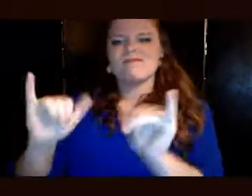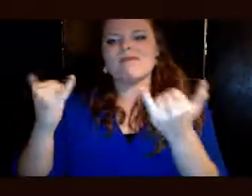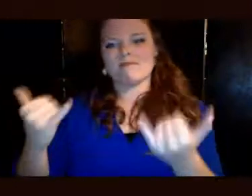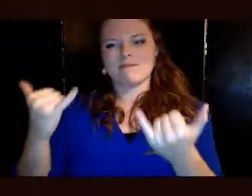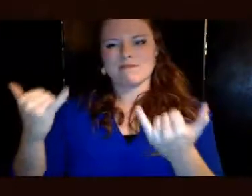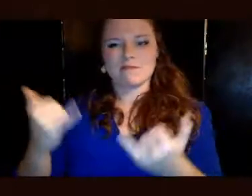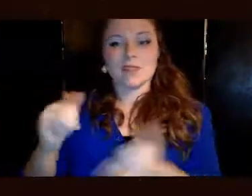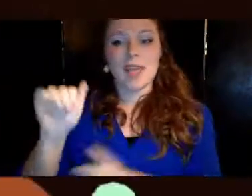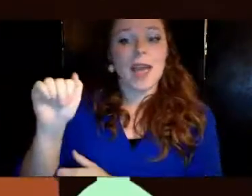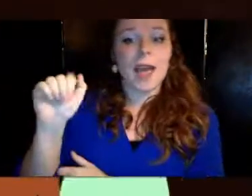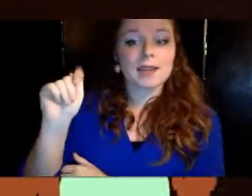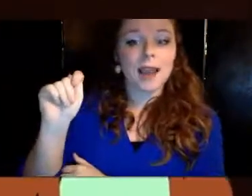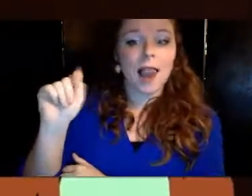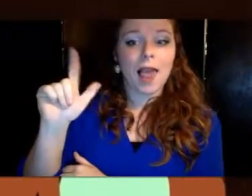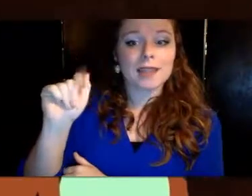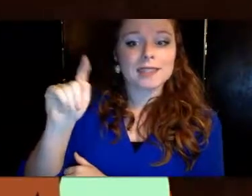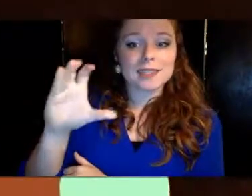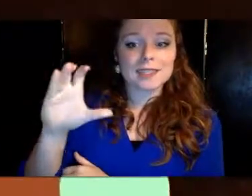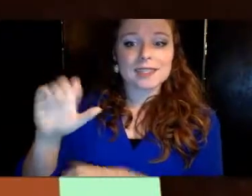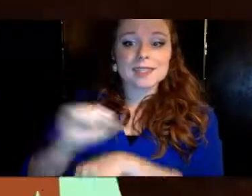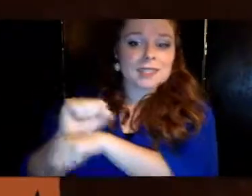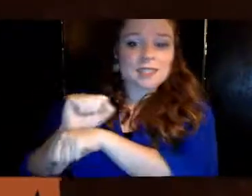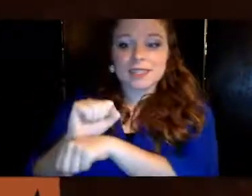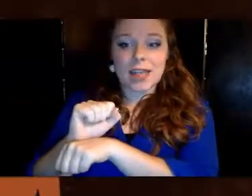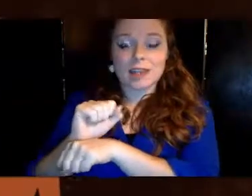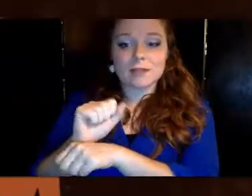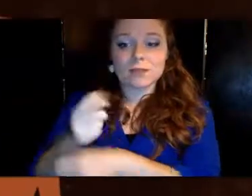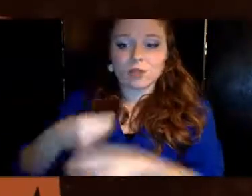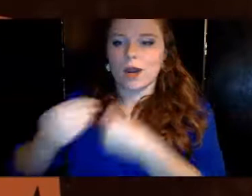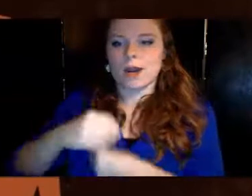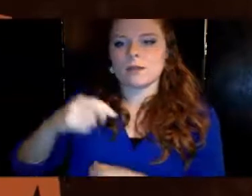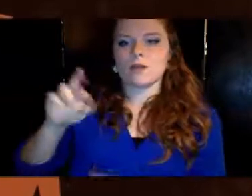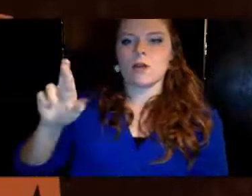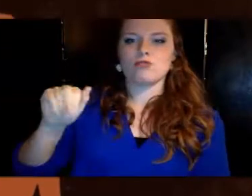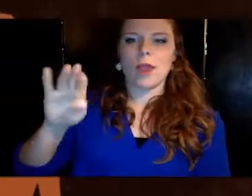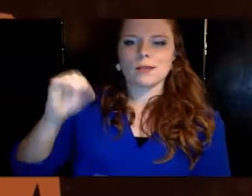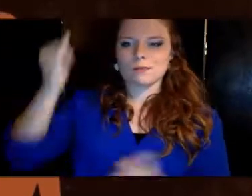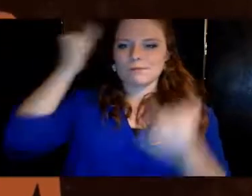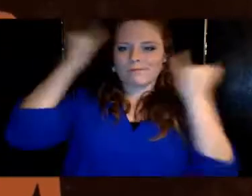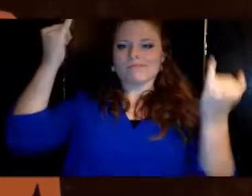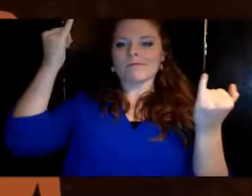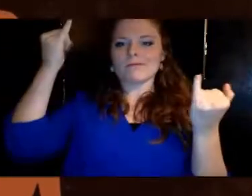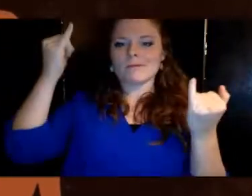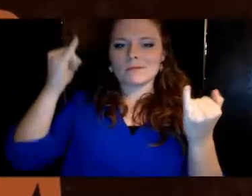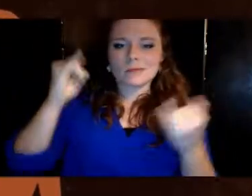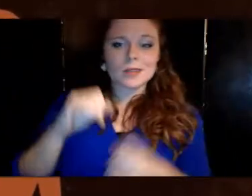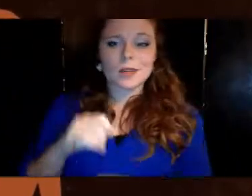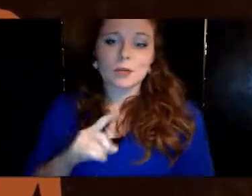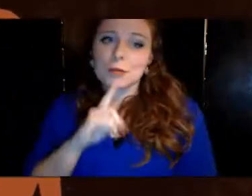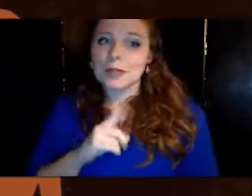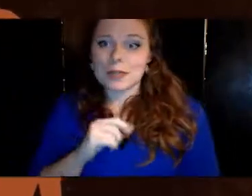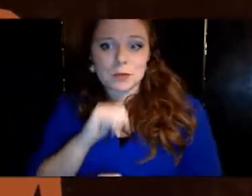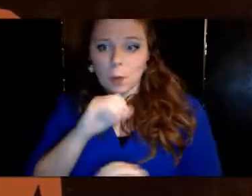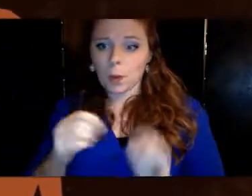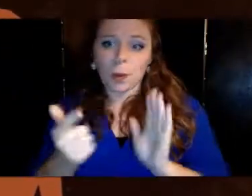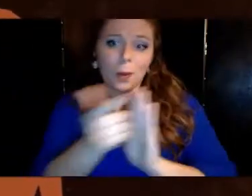Atlantic slave trade also contributed to the development of racist ideology. Most African slavery had no deeper reason than legal